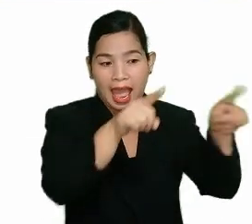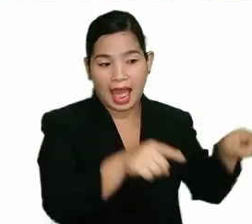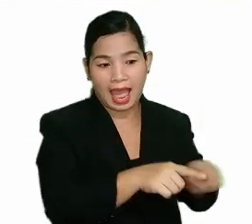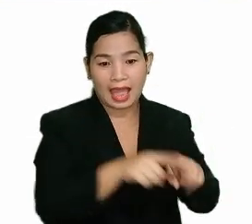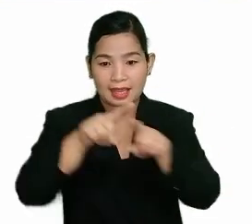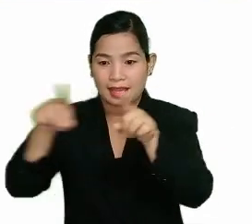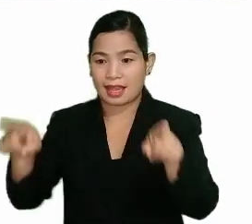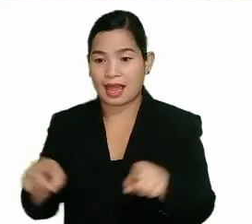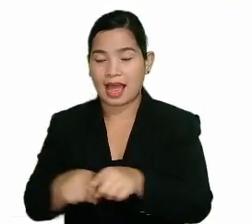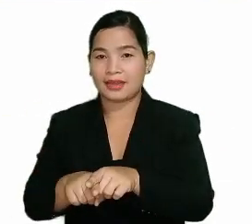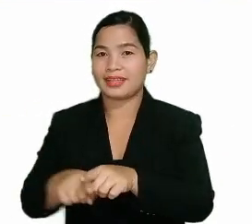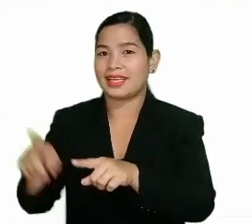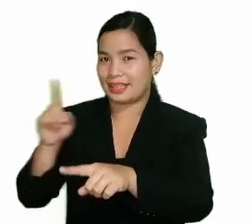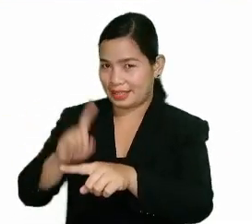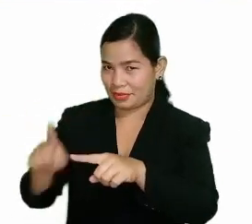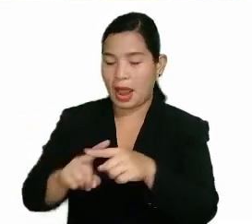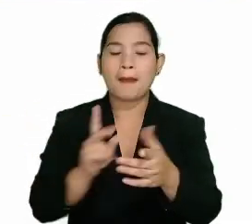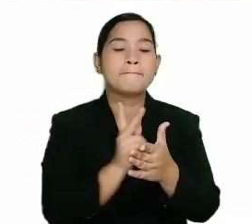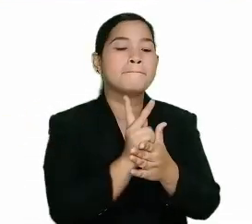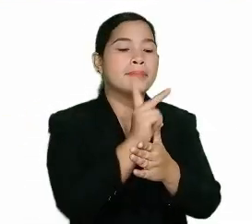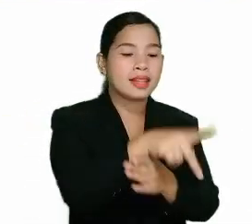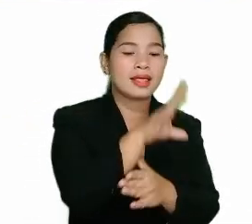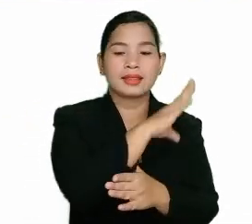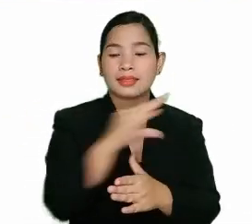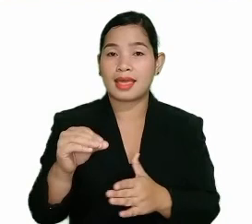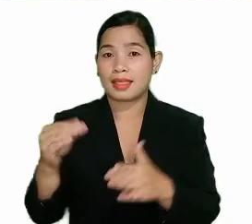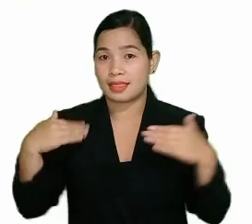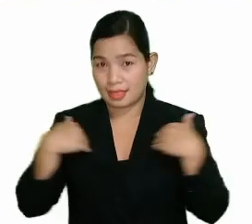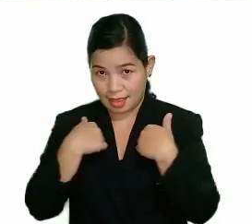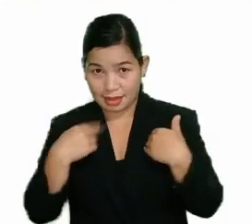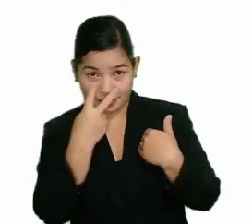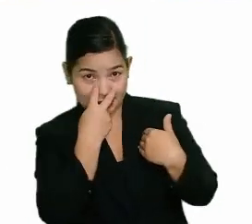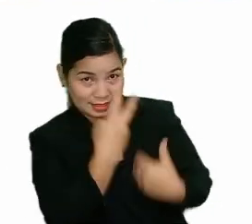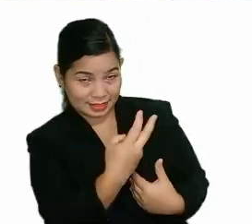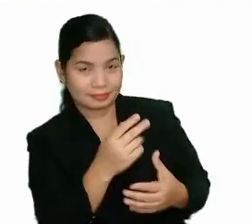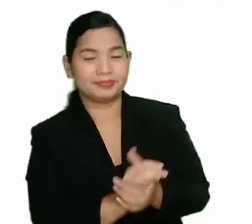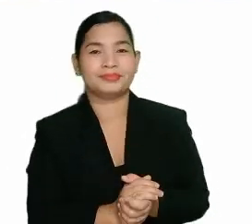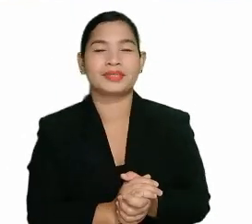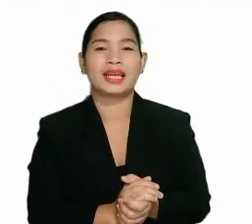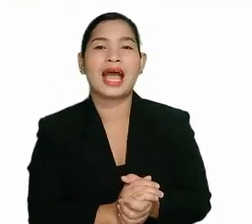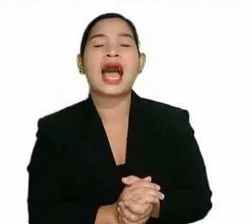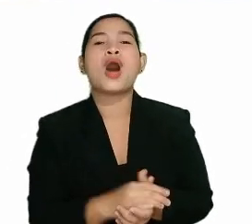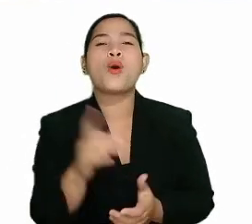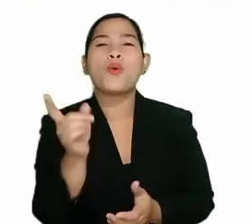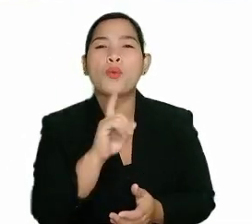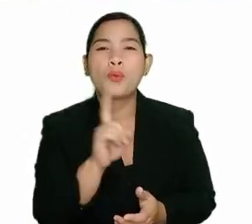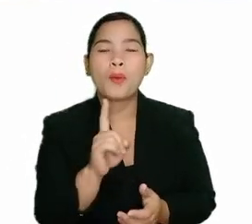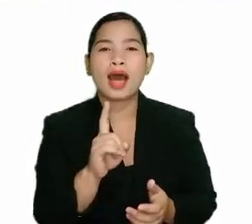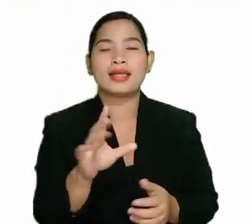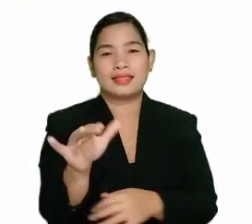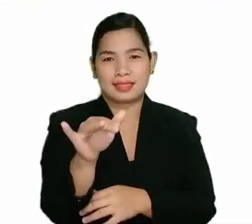cell and animal cell, put the characteristics that is only present in that